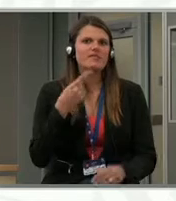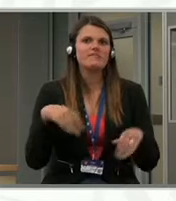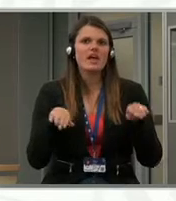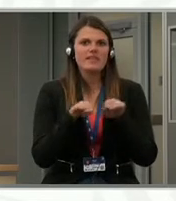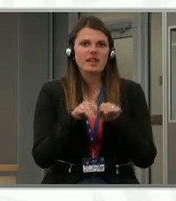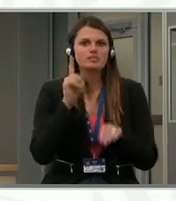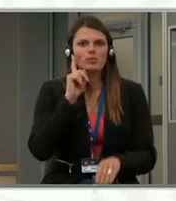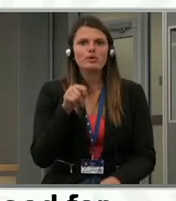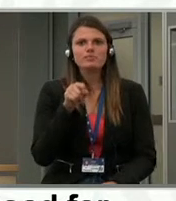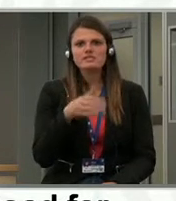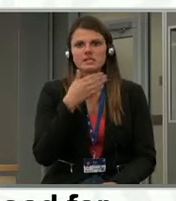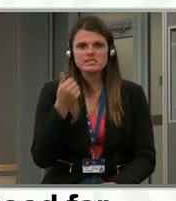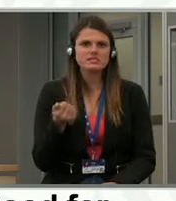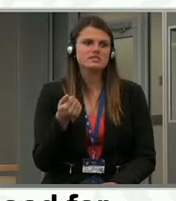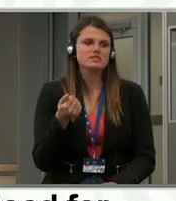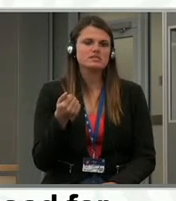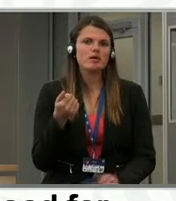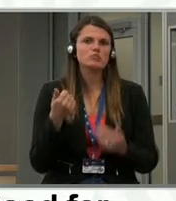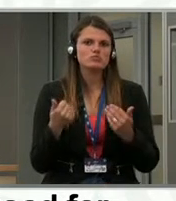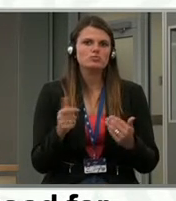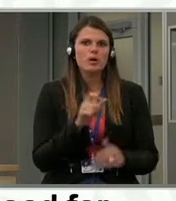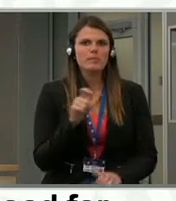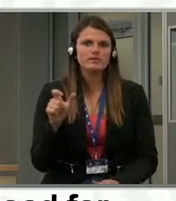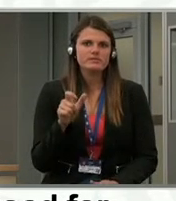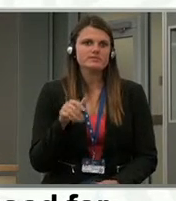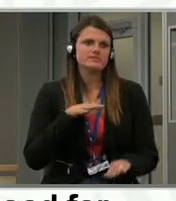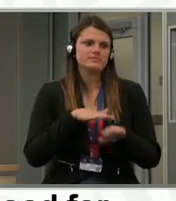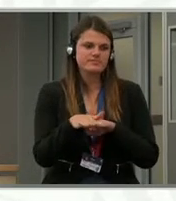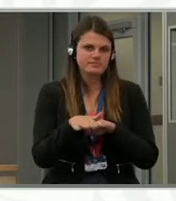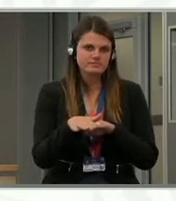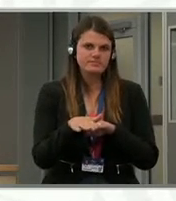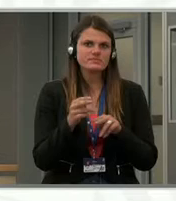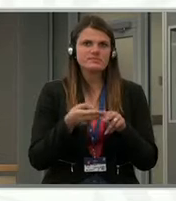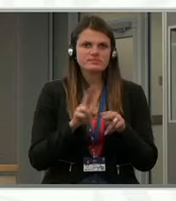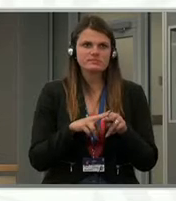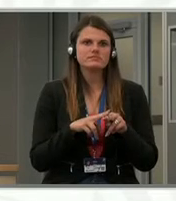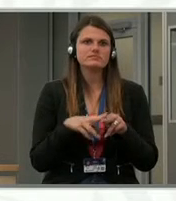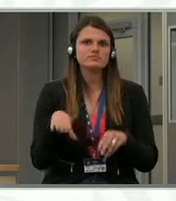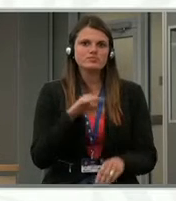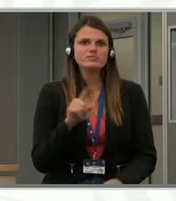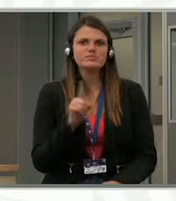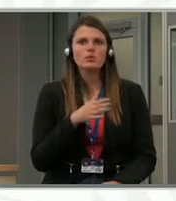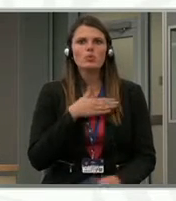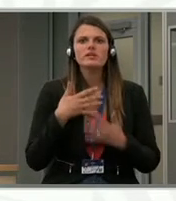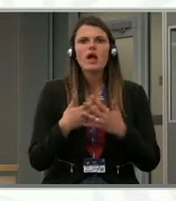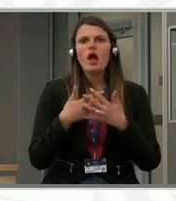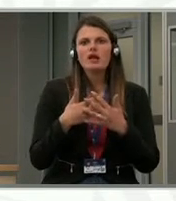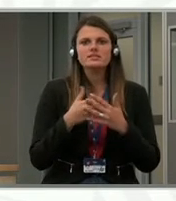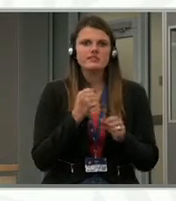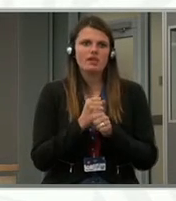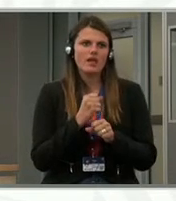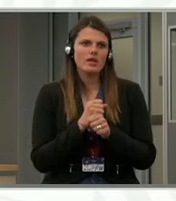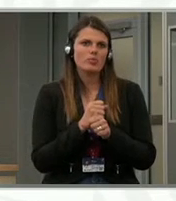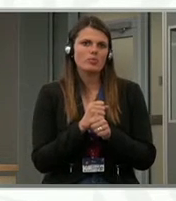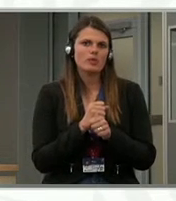a job, but but we still need to be very active. I will also take this occasion to reply